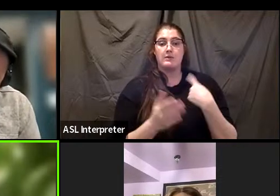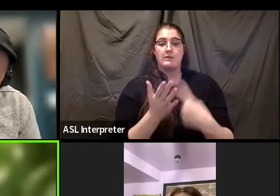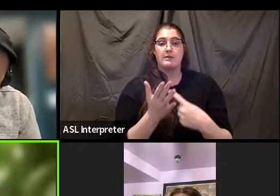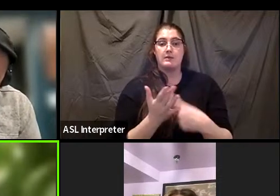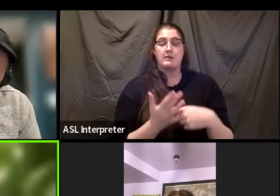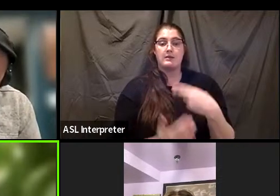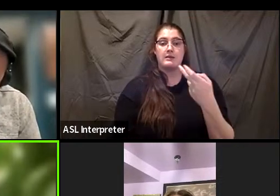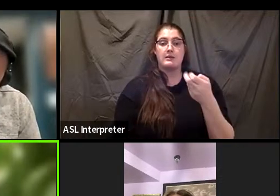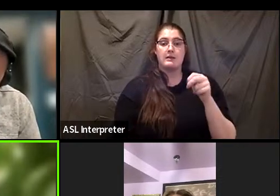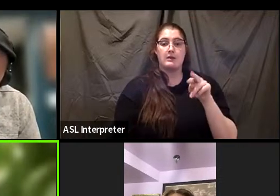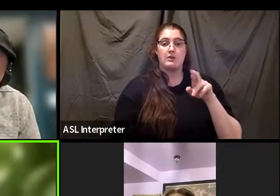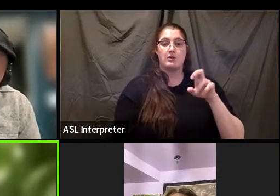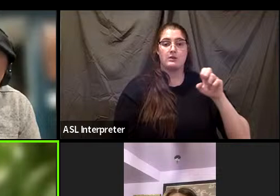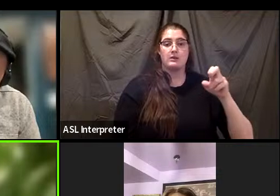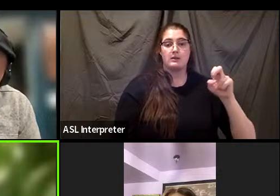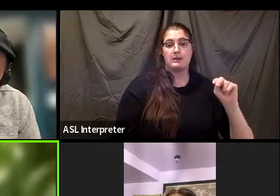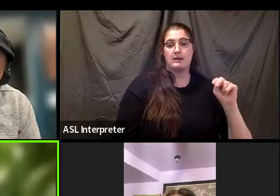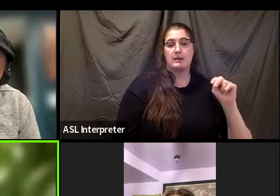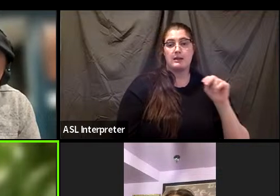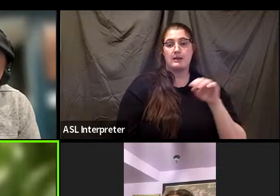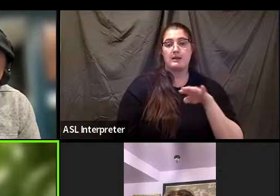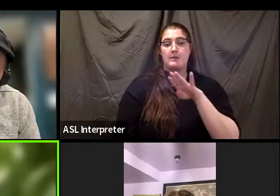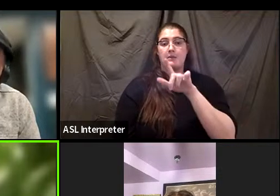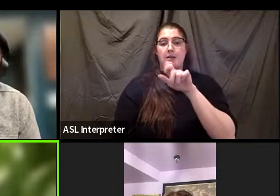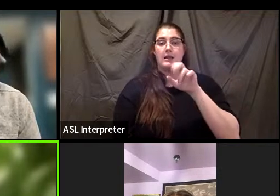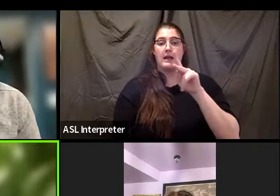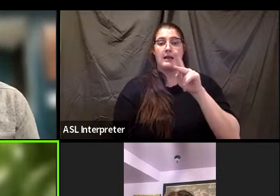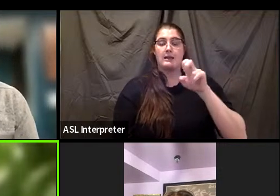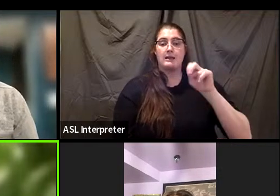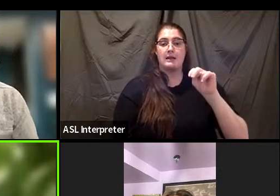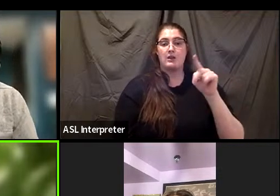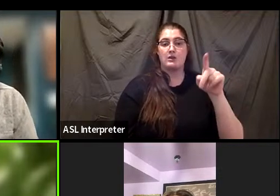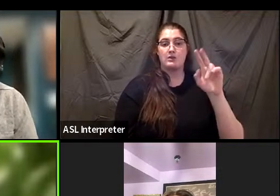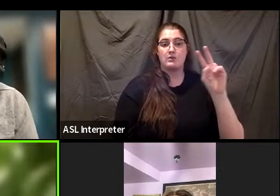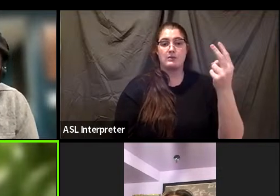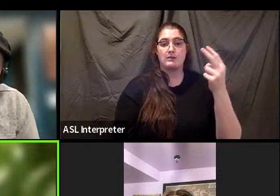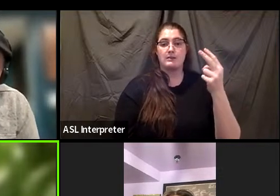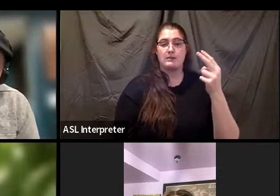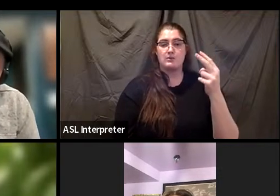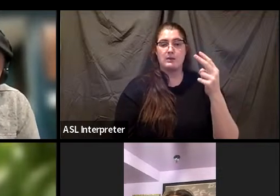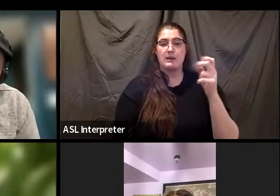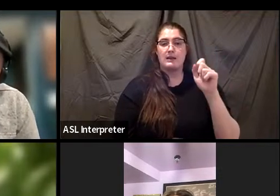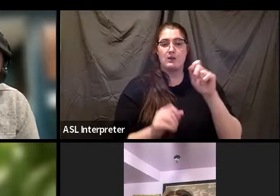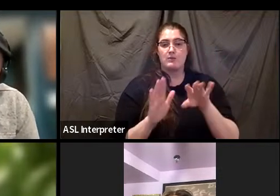Commissioner Blackney, I think you second. Could you please come on camera for any voting matter?